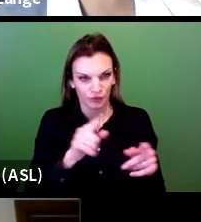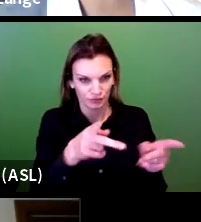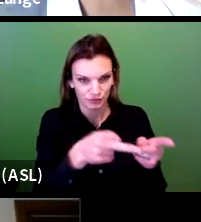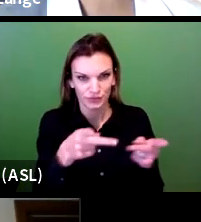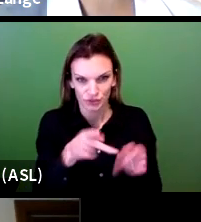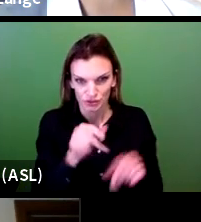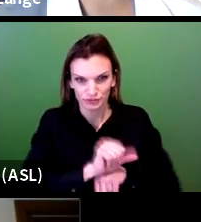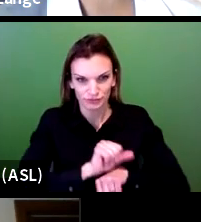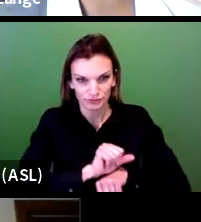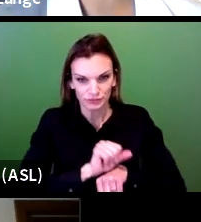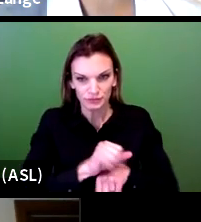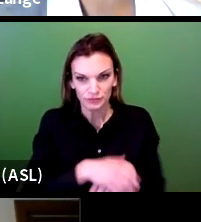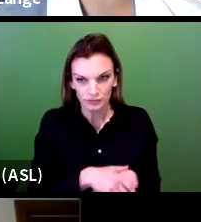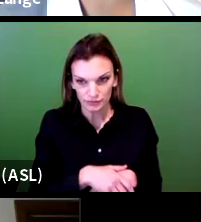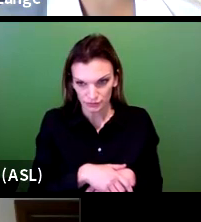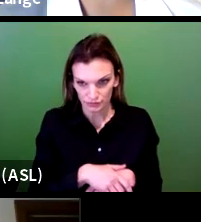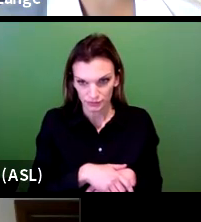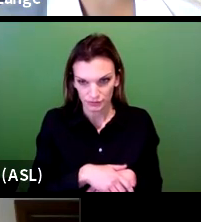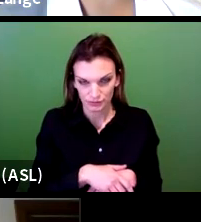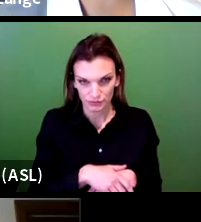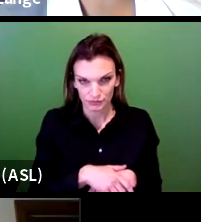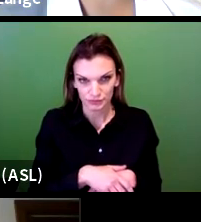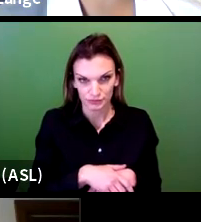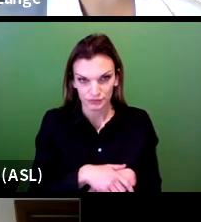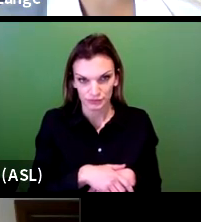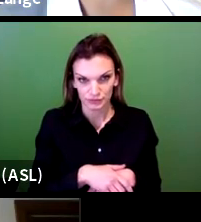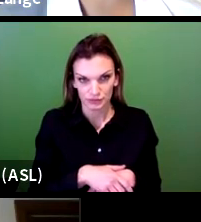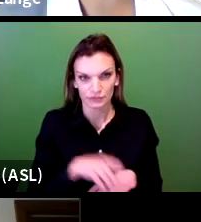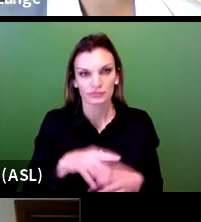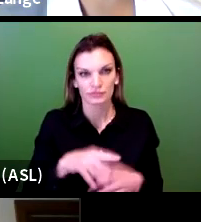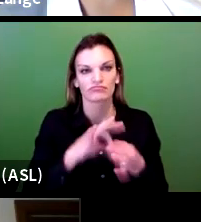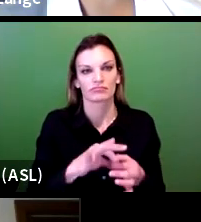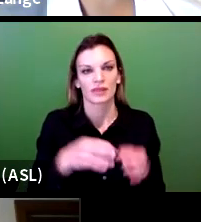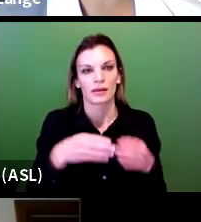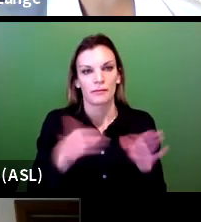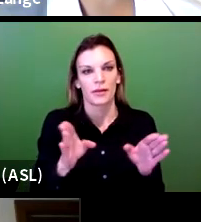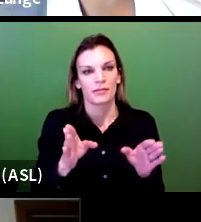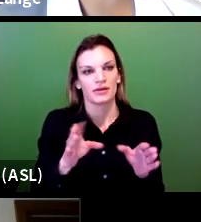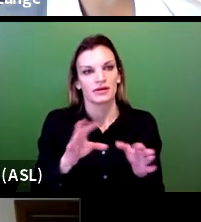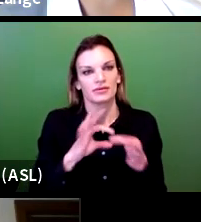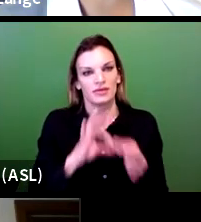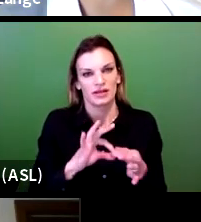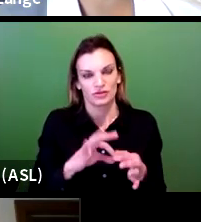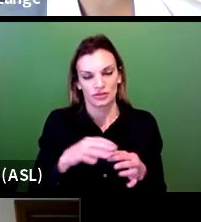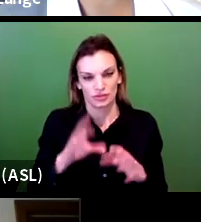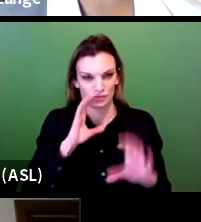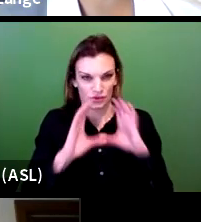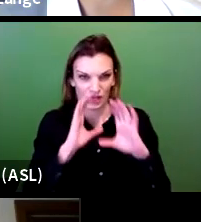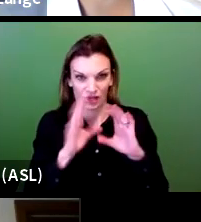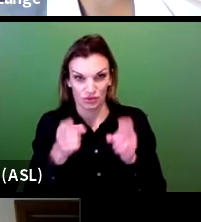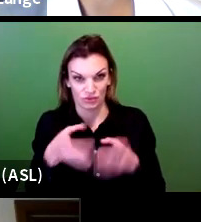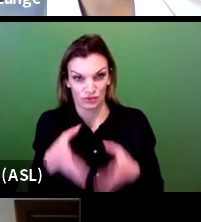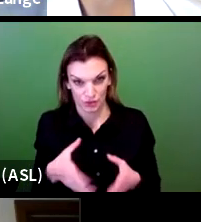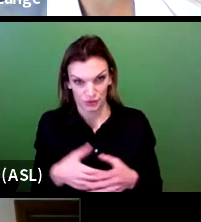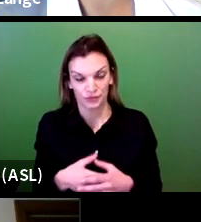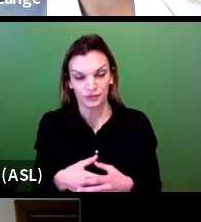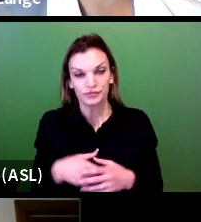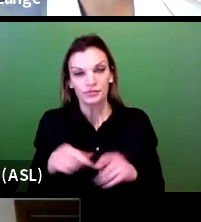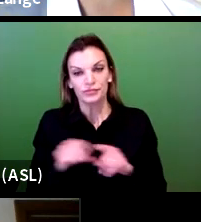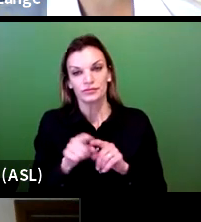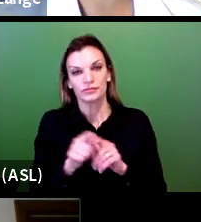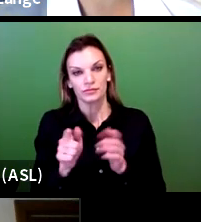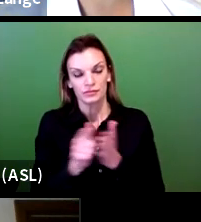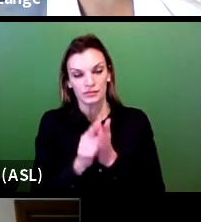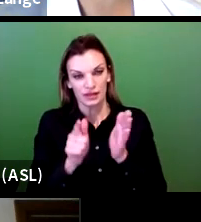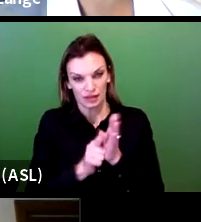which obviously would be the public relations, communications director, and